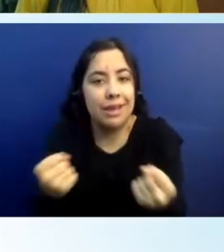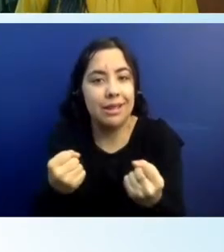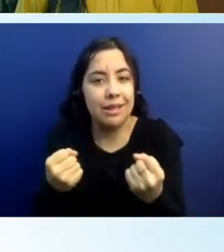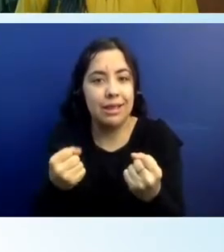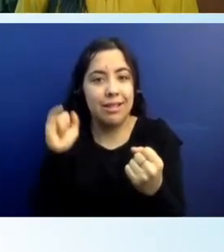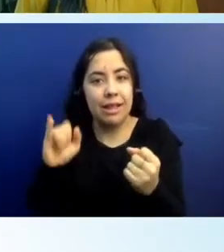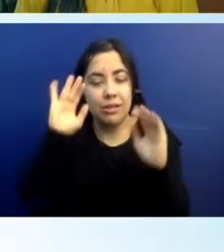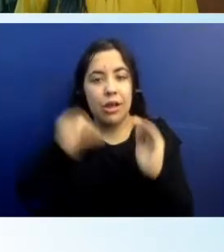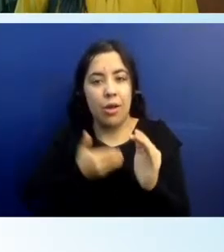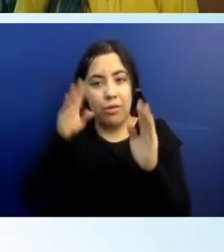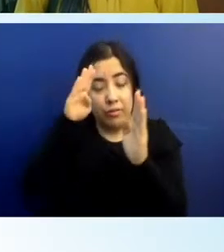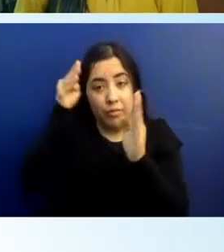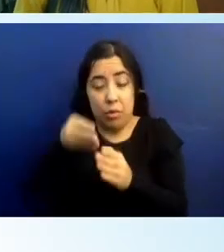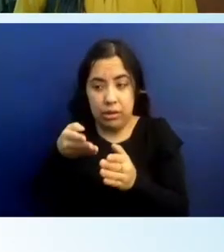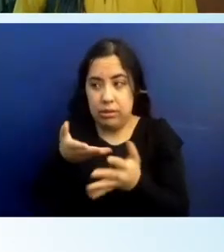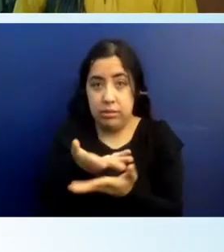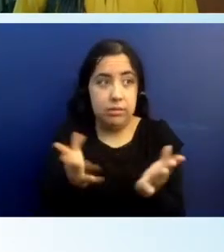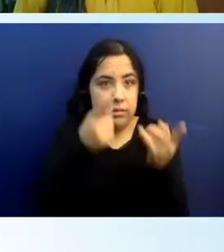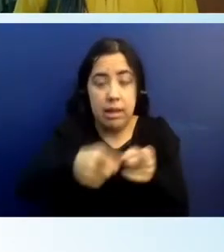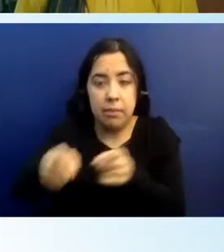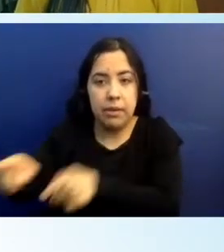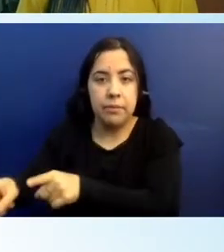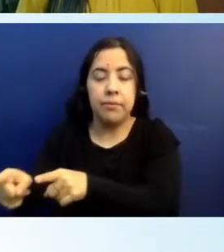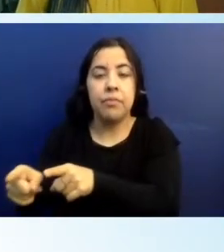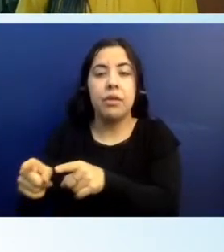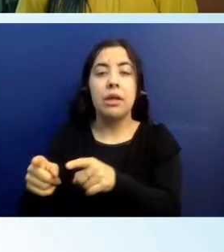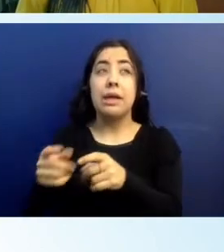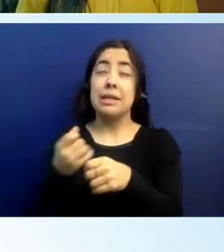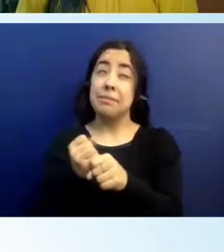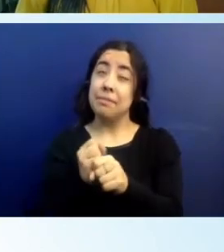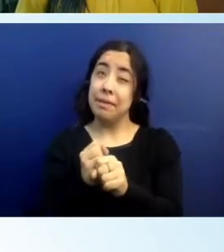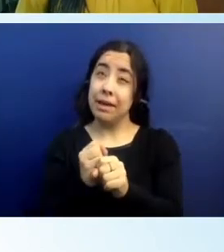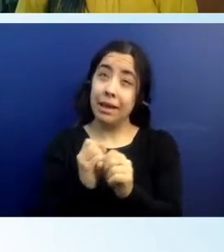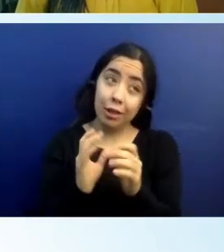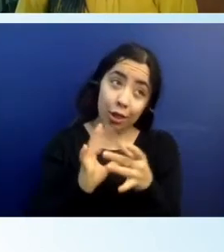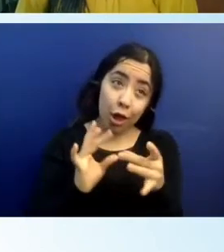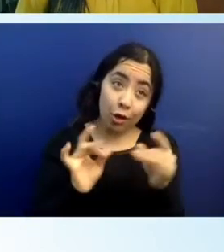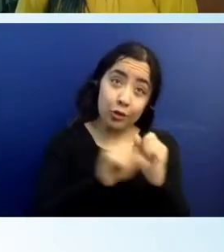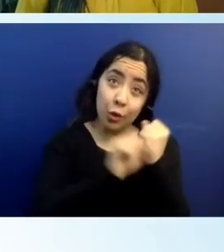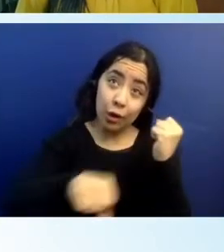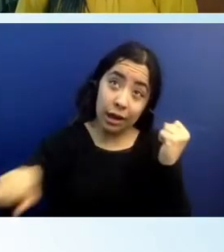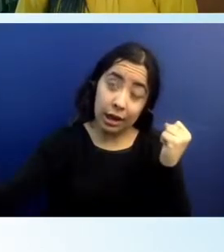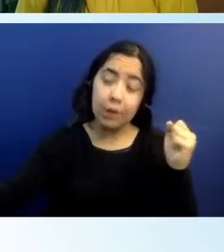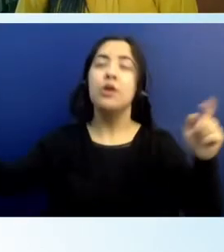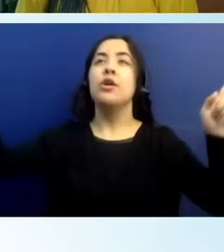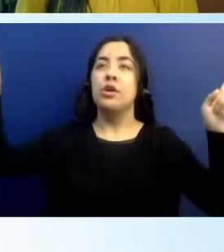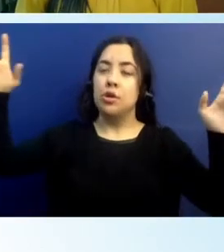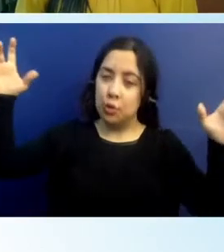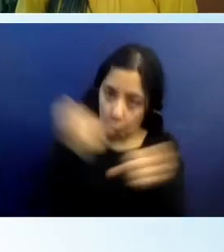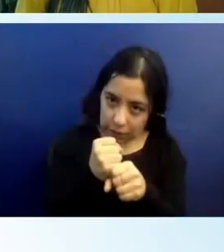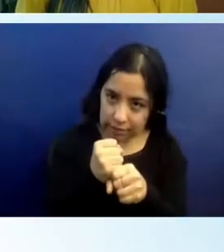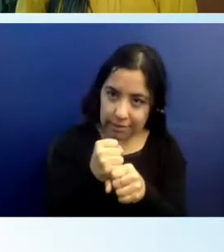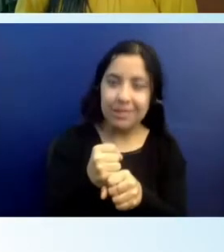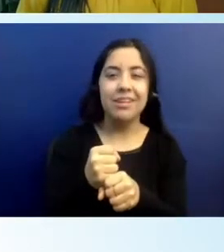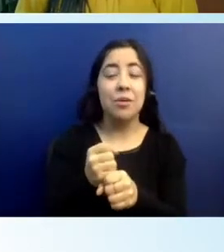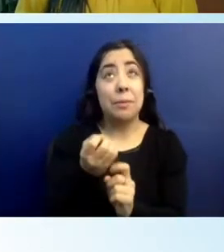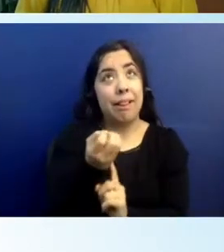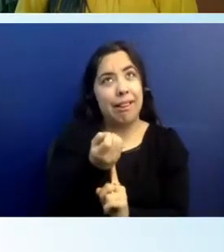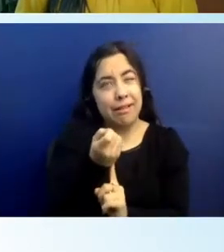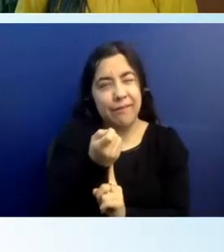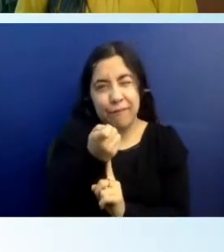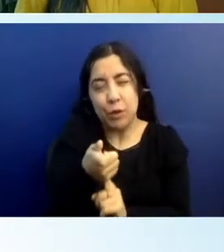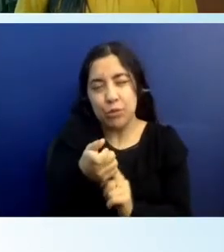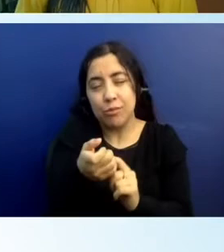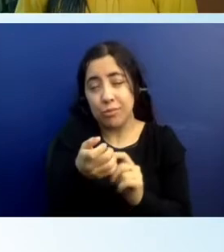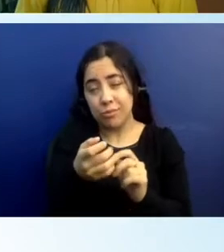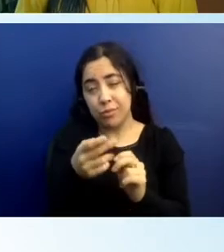long story short, or maybe slightly shorter, Together We Heal was formed from these